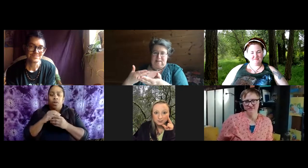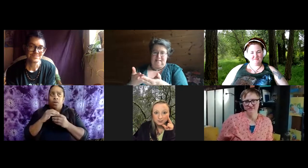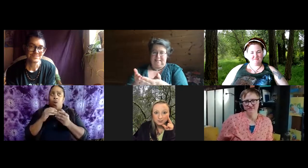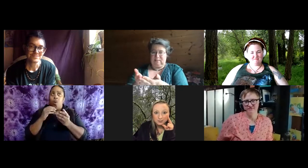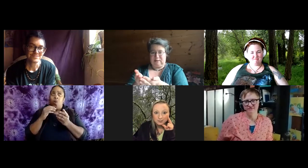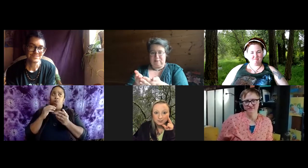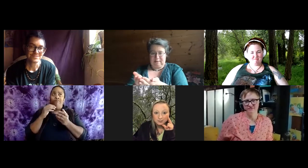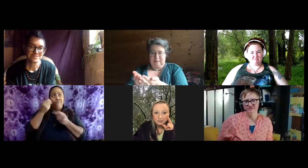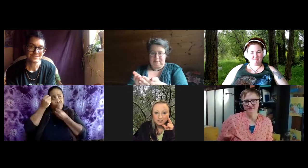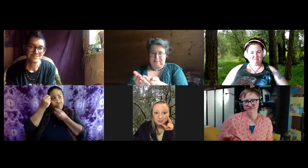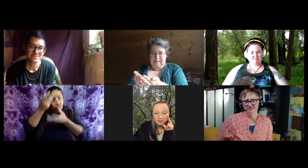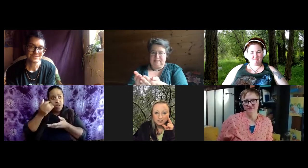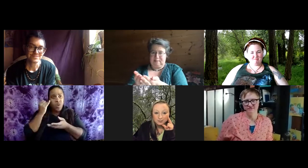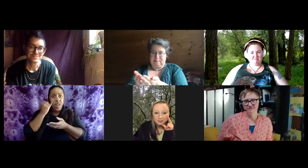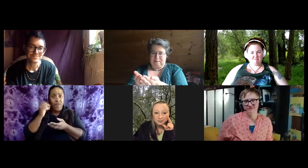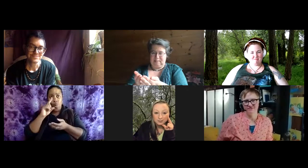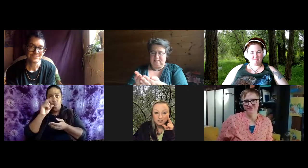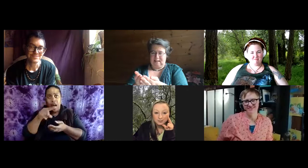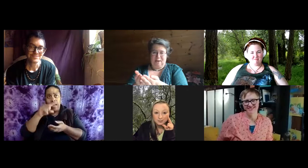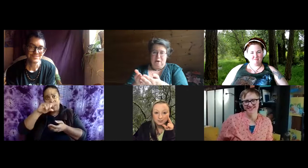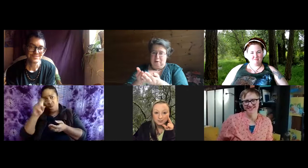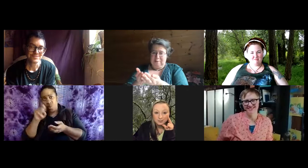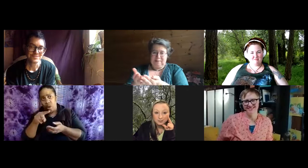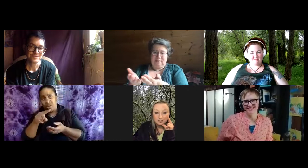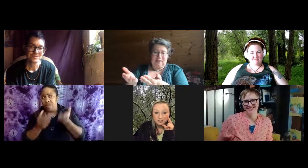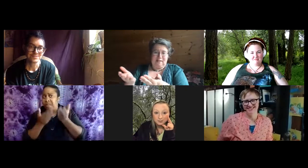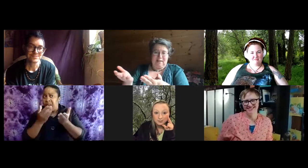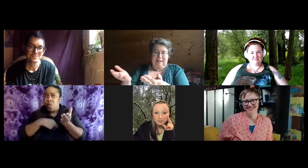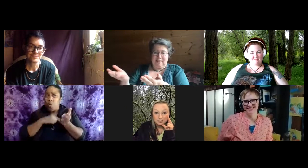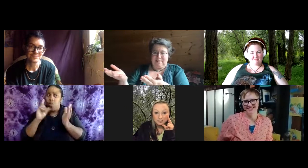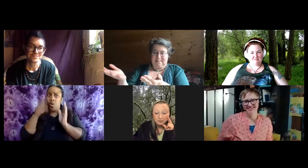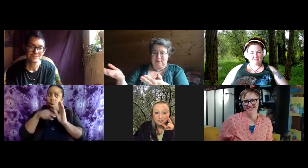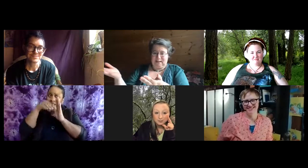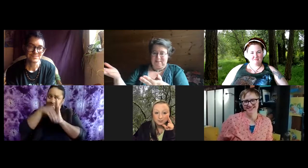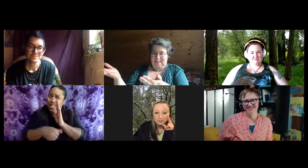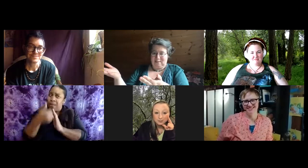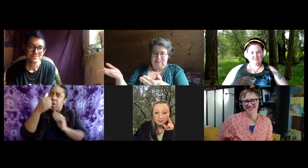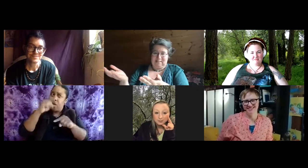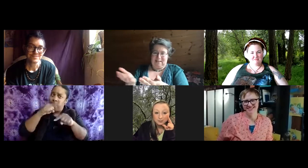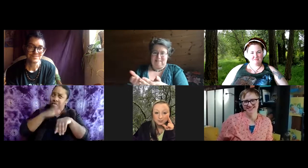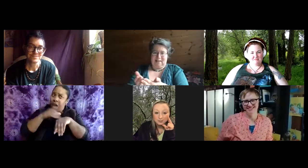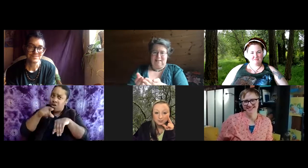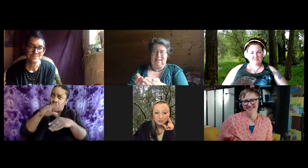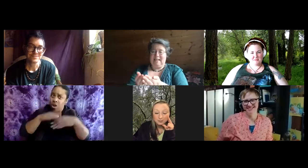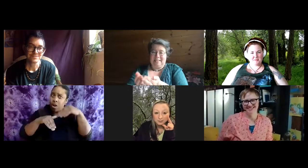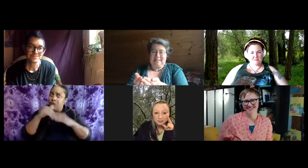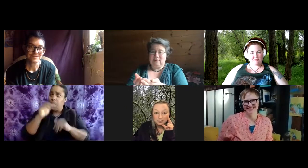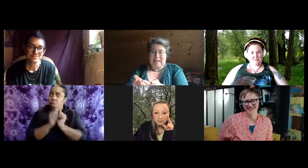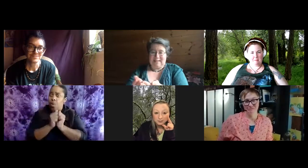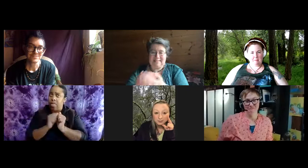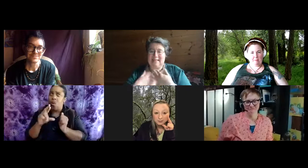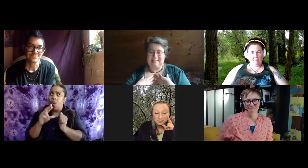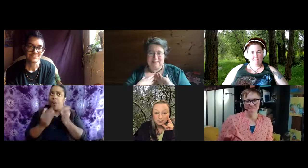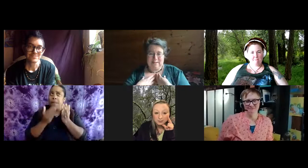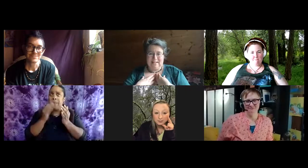to go here in this recorded public space that will be posted online, or we may start talking about areas of your life that you don't want us talking about here, and that's